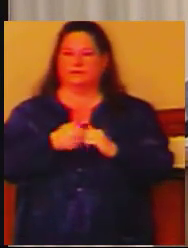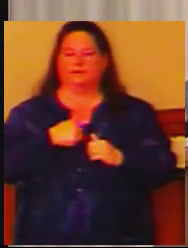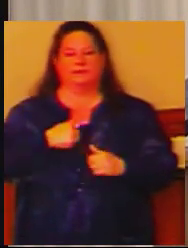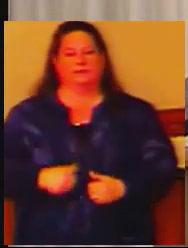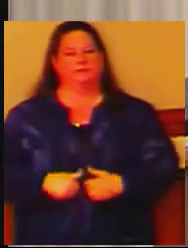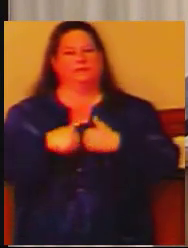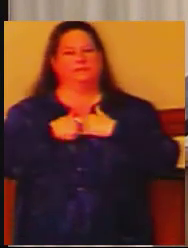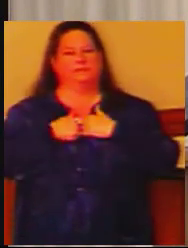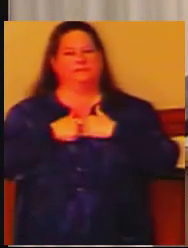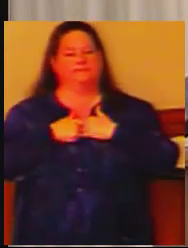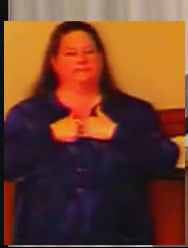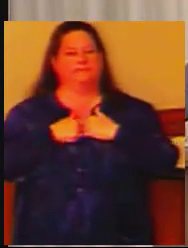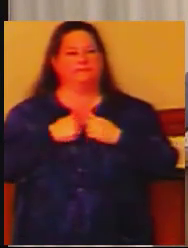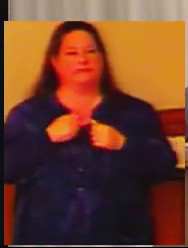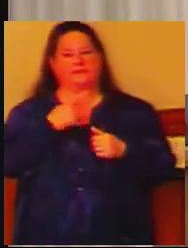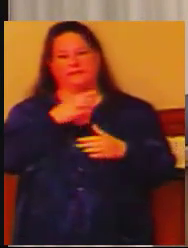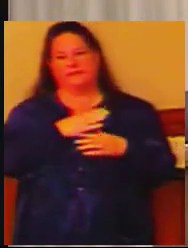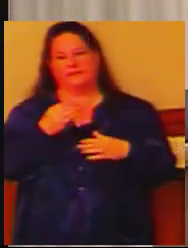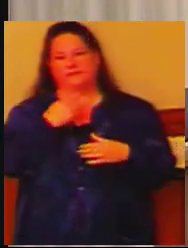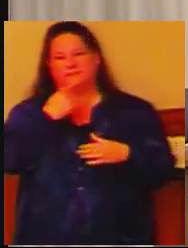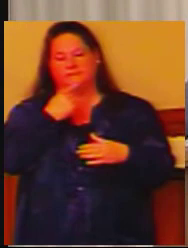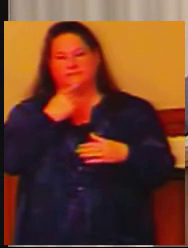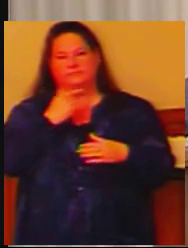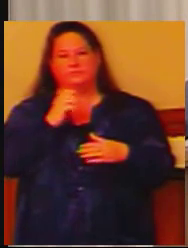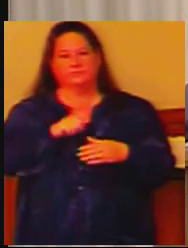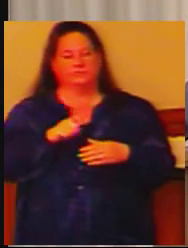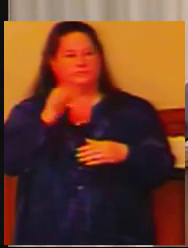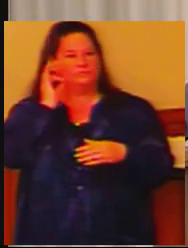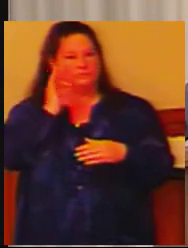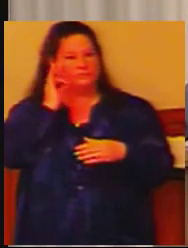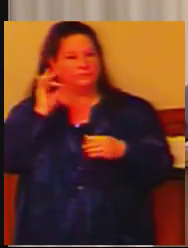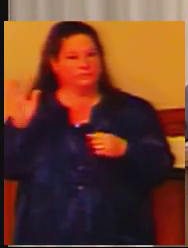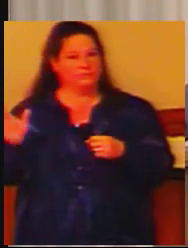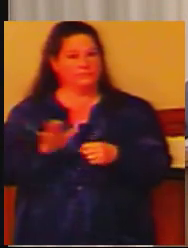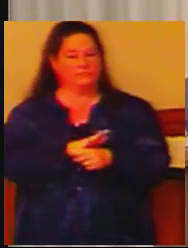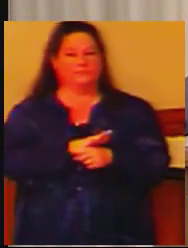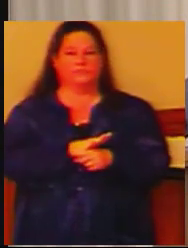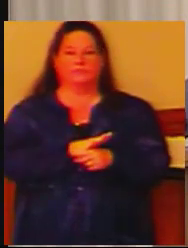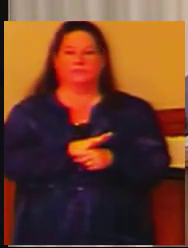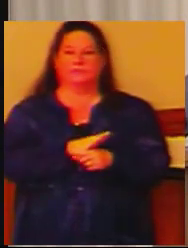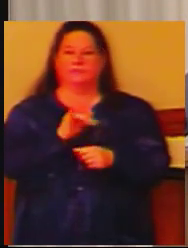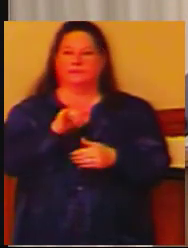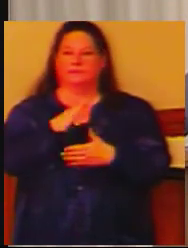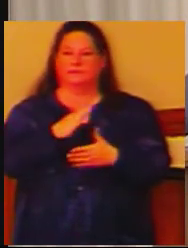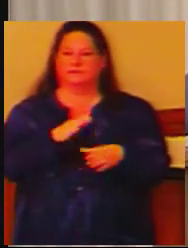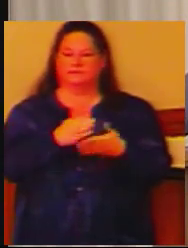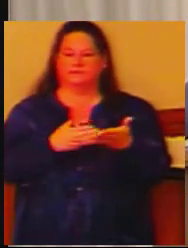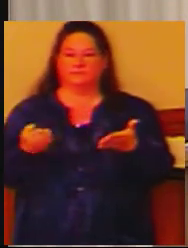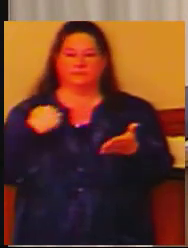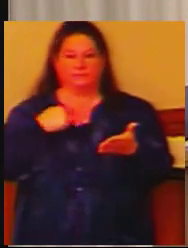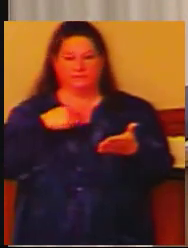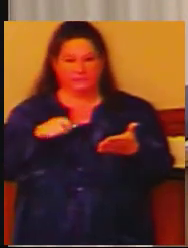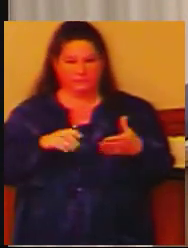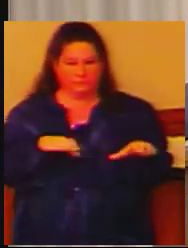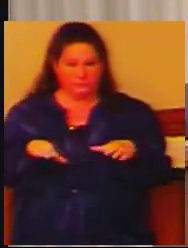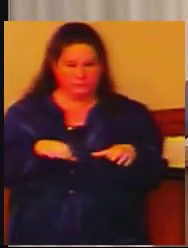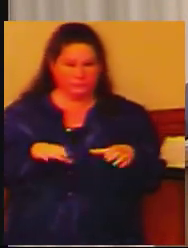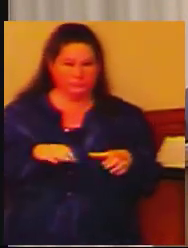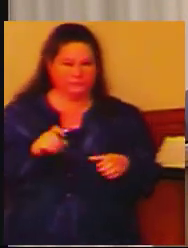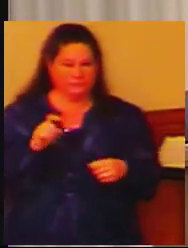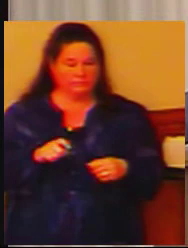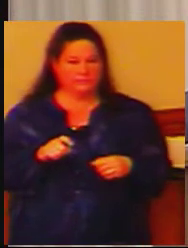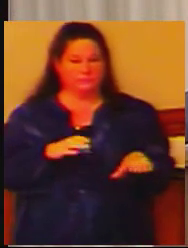life? And then it also says be fruitful, being fruitful. And that's something that an action that we actually have to take and we actually have to